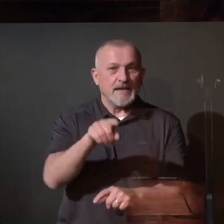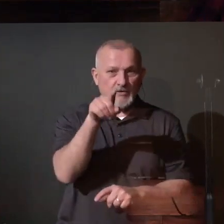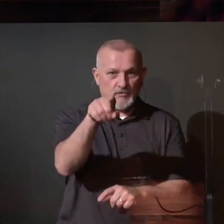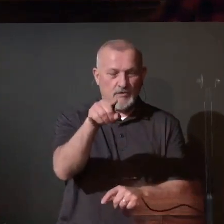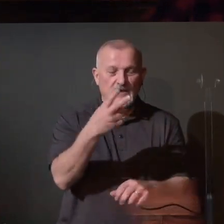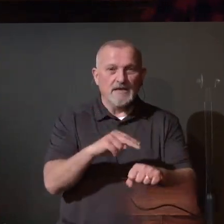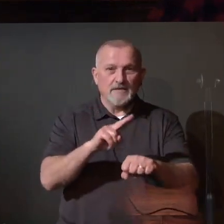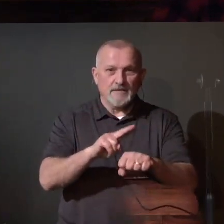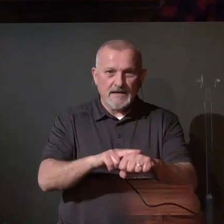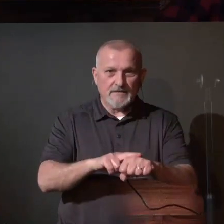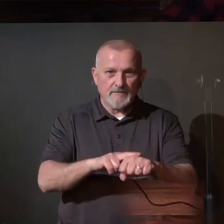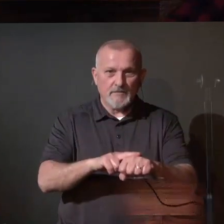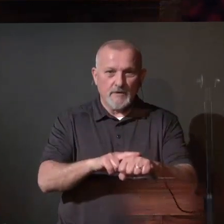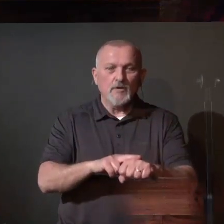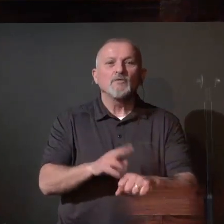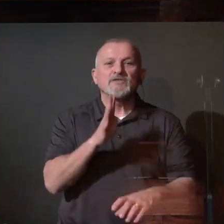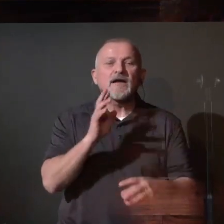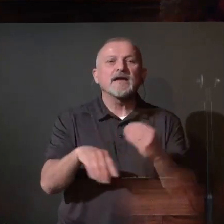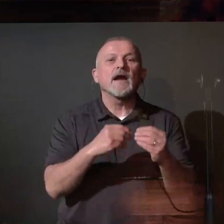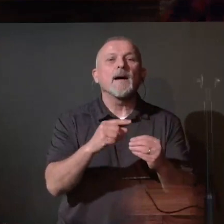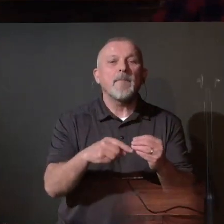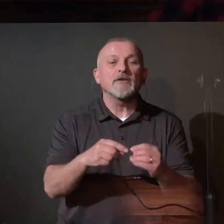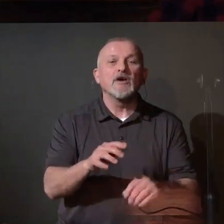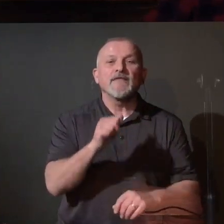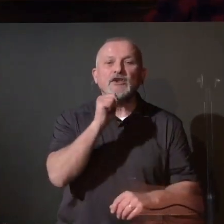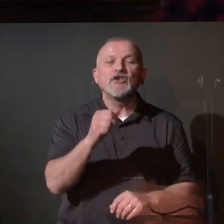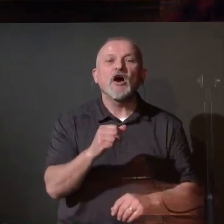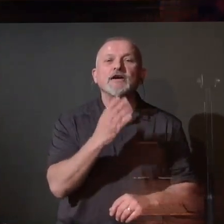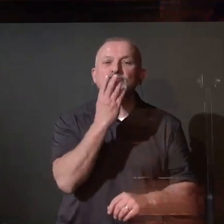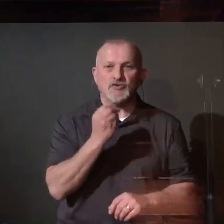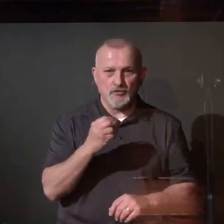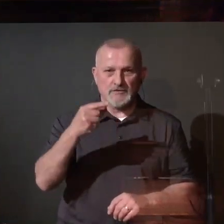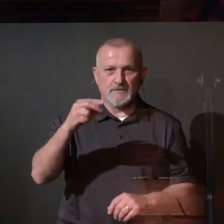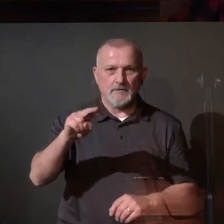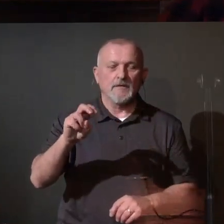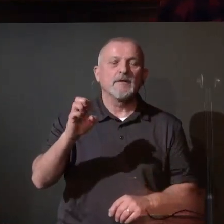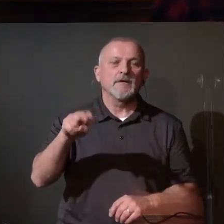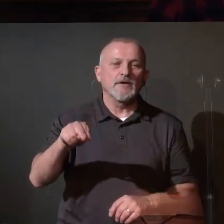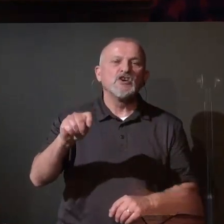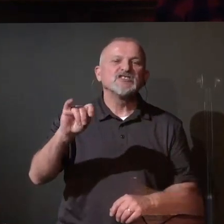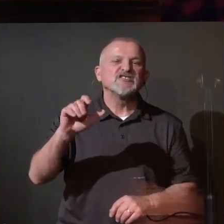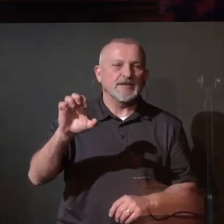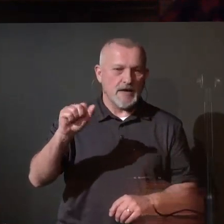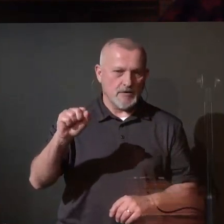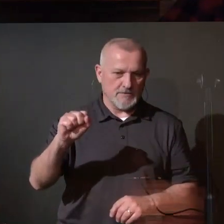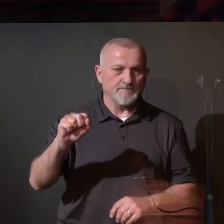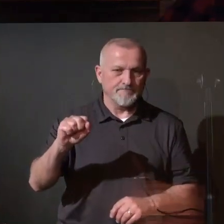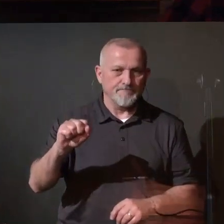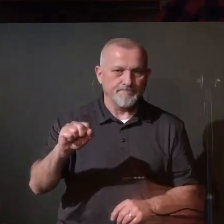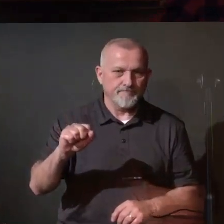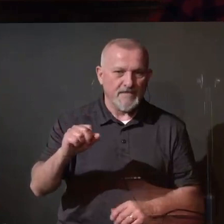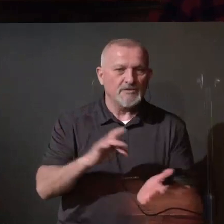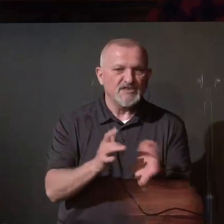This word nations refers to Gentiles, people that were not like the Jews. He says, I need you to go, and it doesn't matter that they're like you or not like you. Go